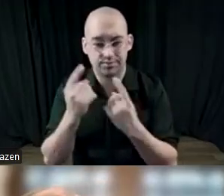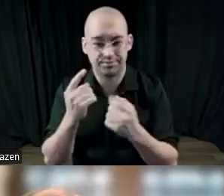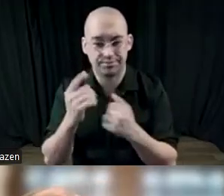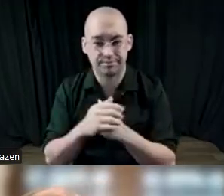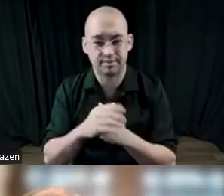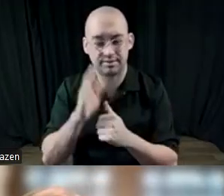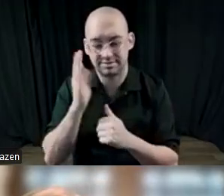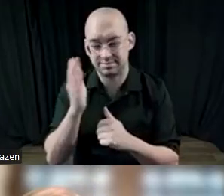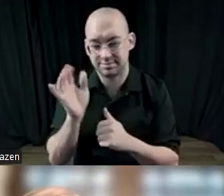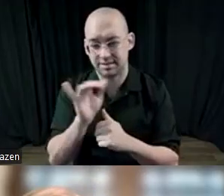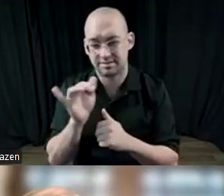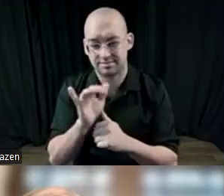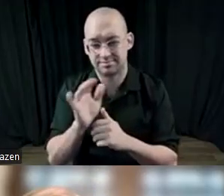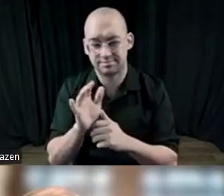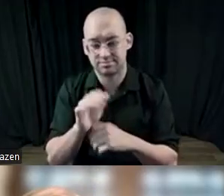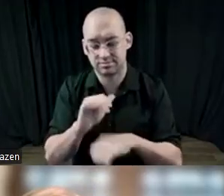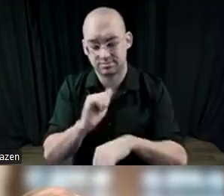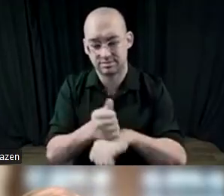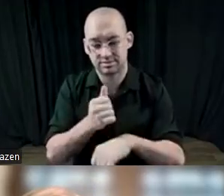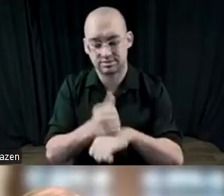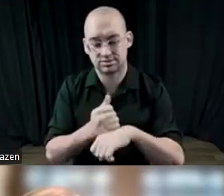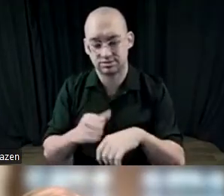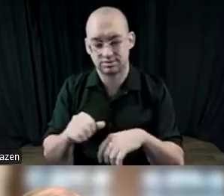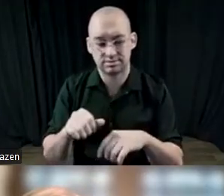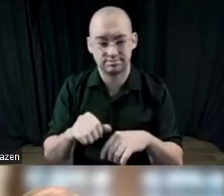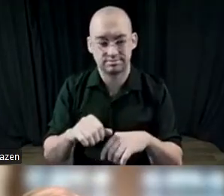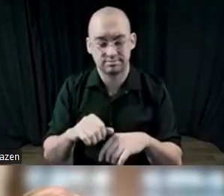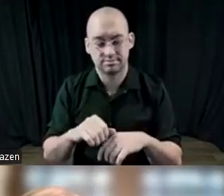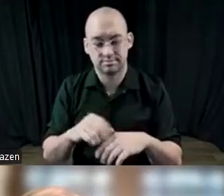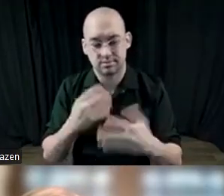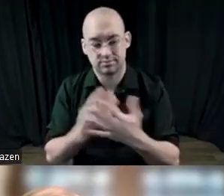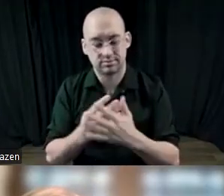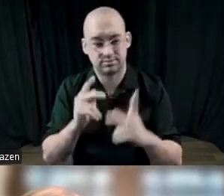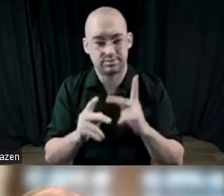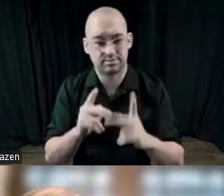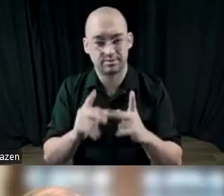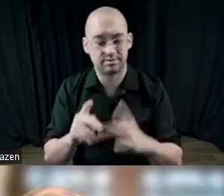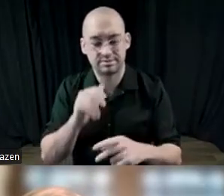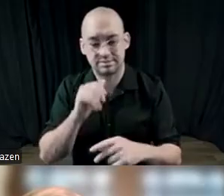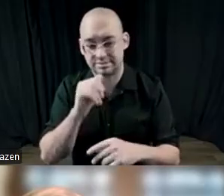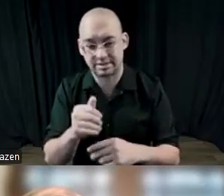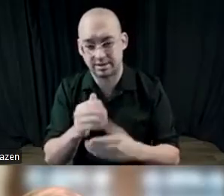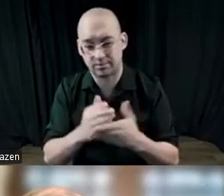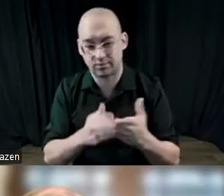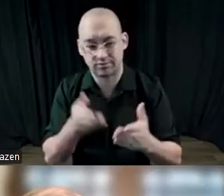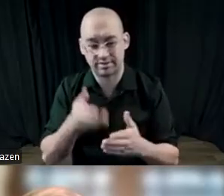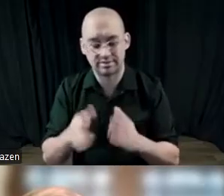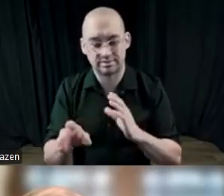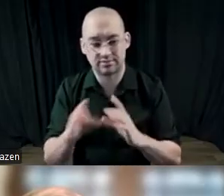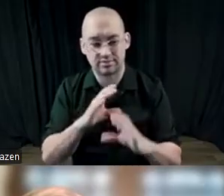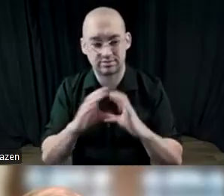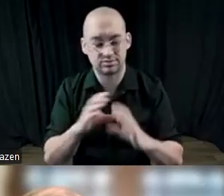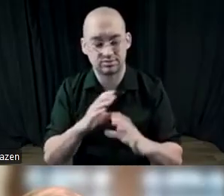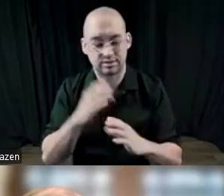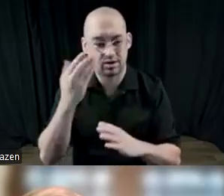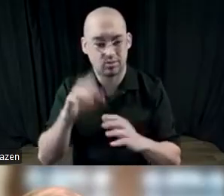though representation of incarcerated individuals is just not a part of this conversation, and I don't know how